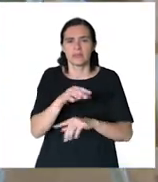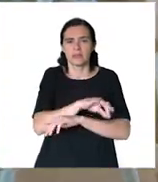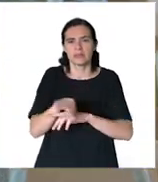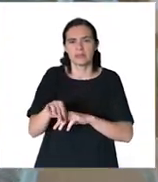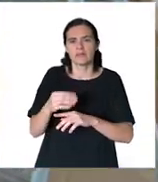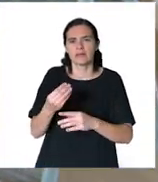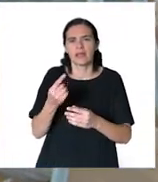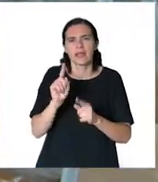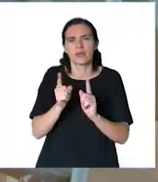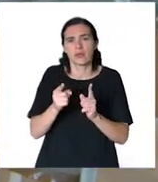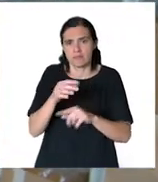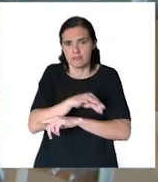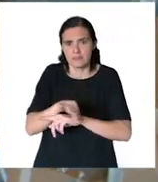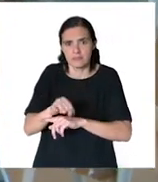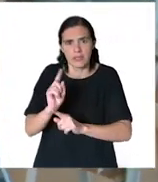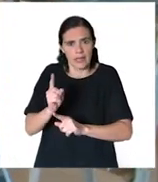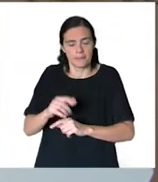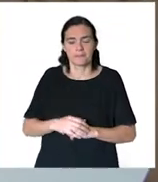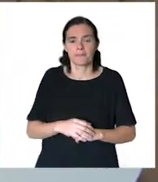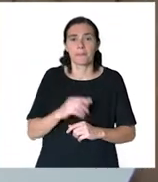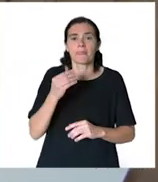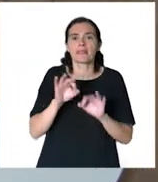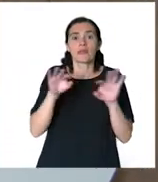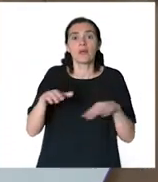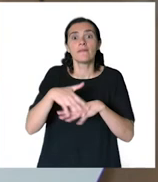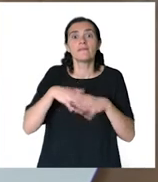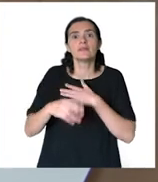reconsiders architecture, in the way she did with painting,